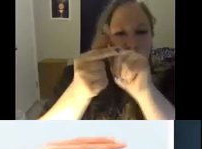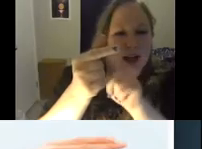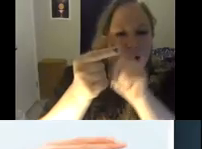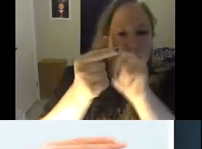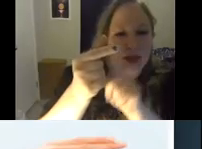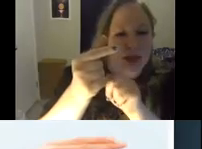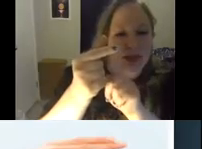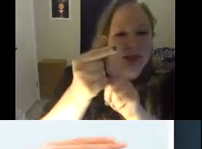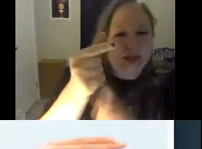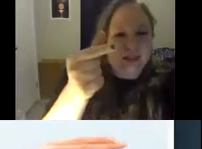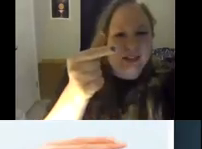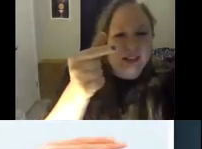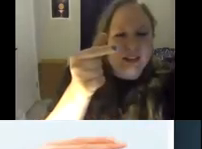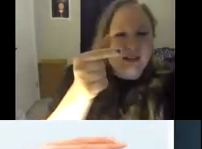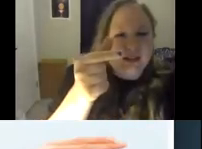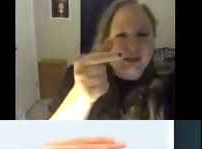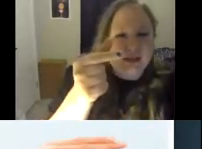thumb goes up.